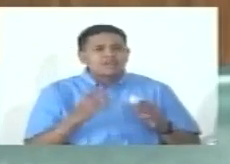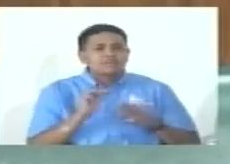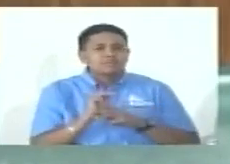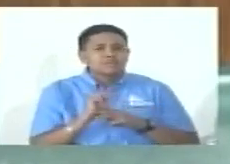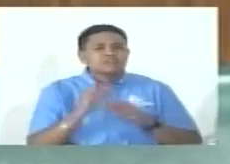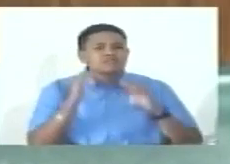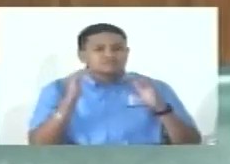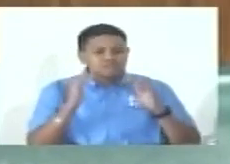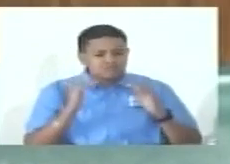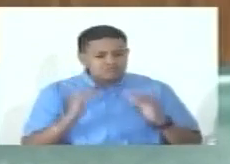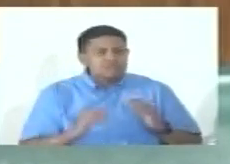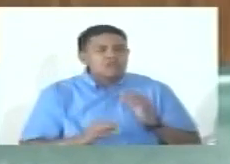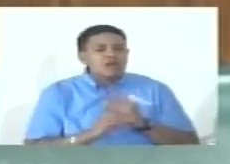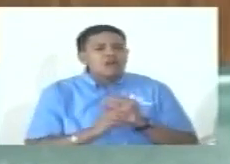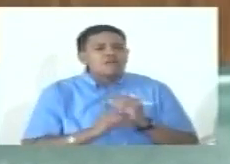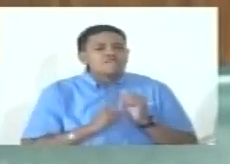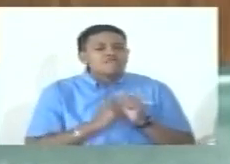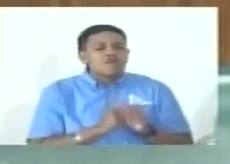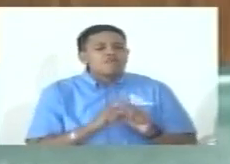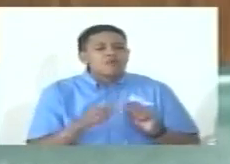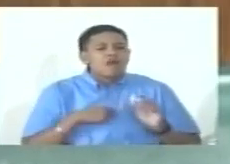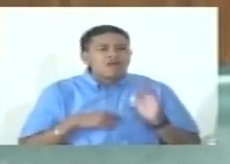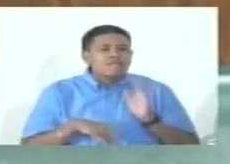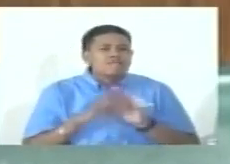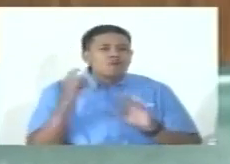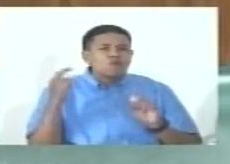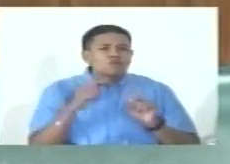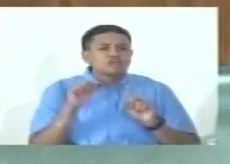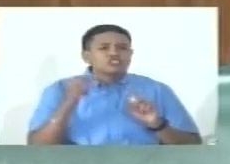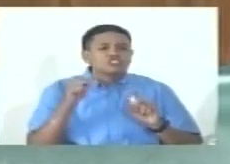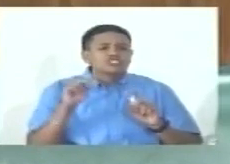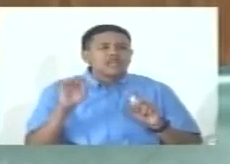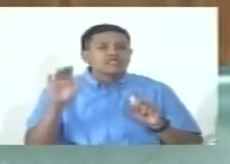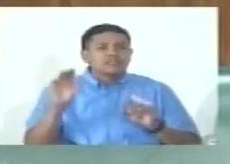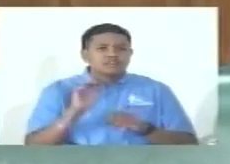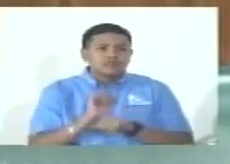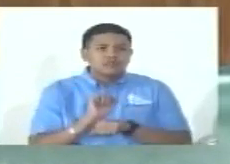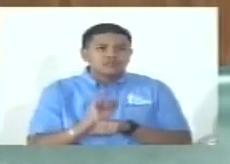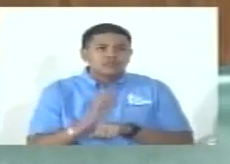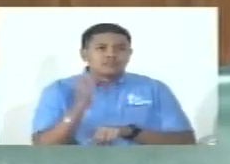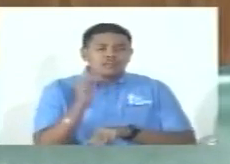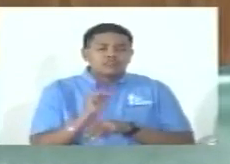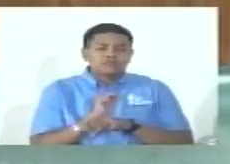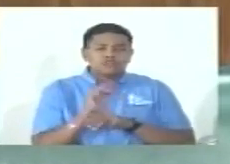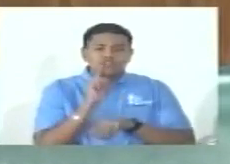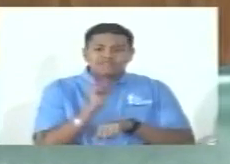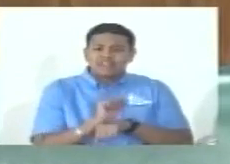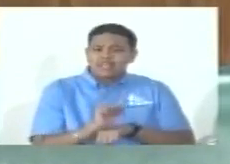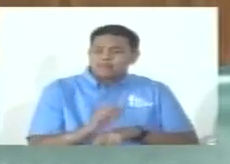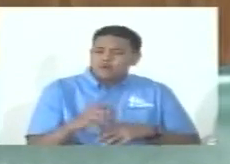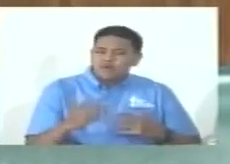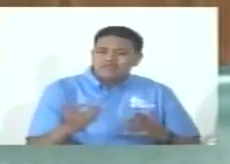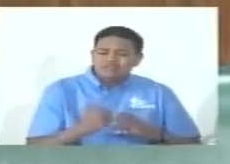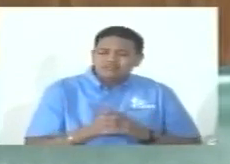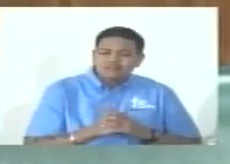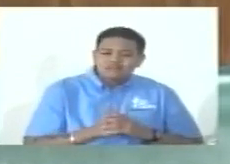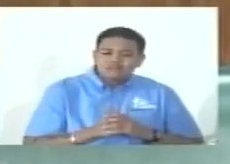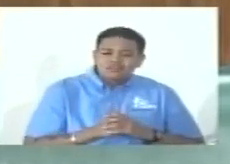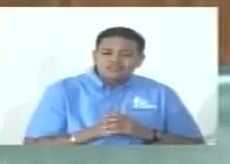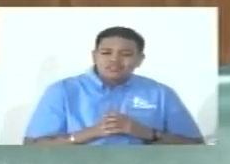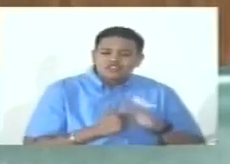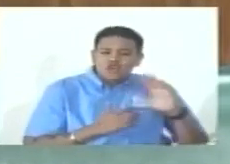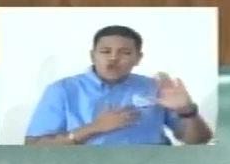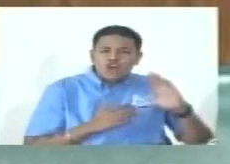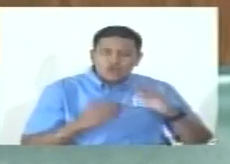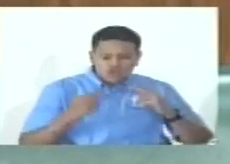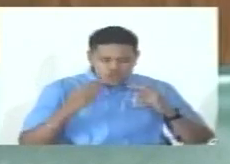of Labour. But what I found about her in her role of the Minister of Labour is that her